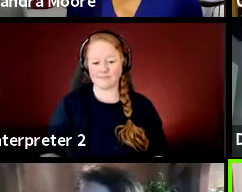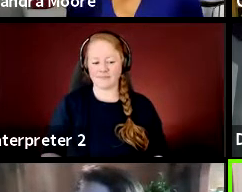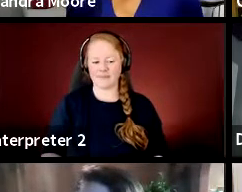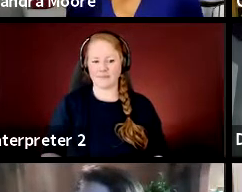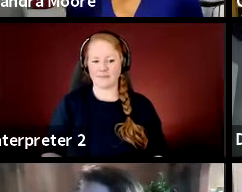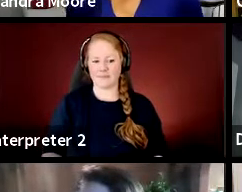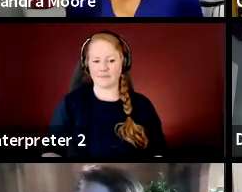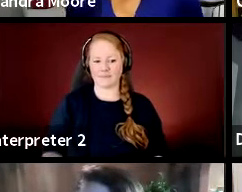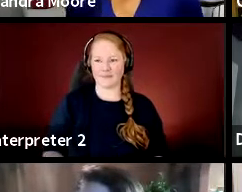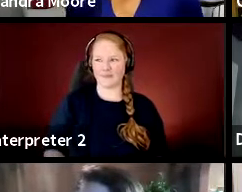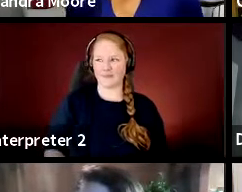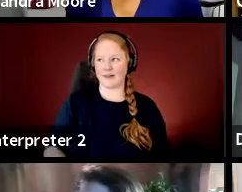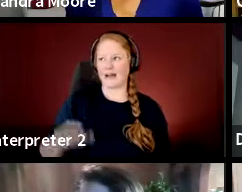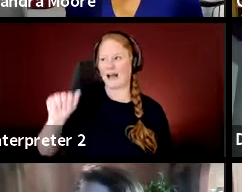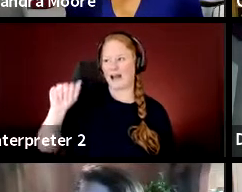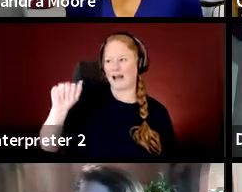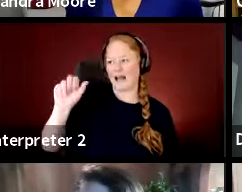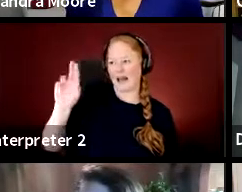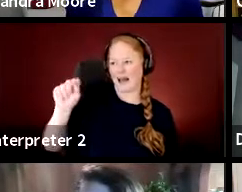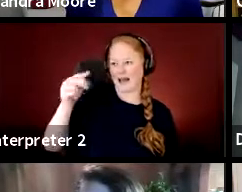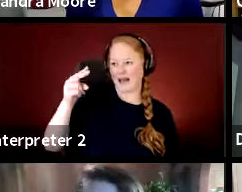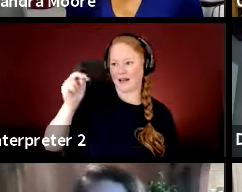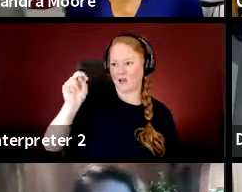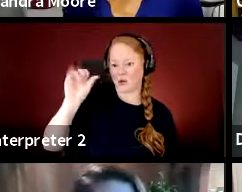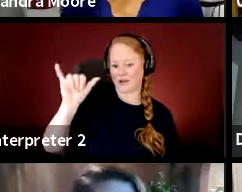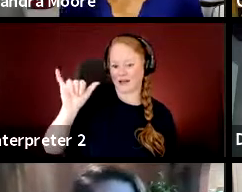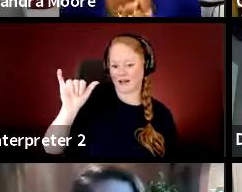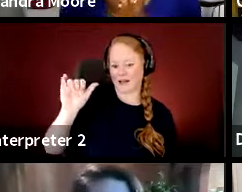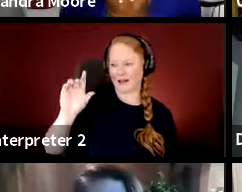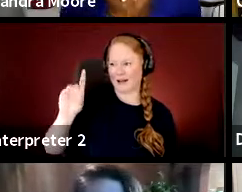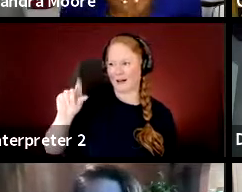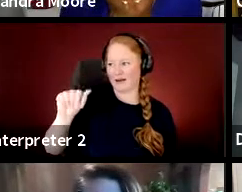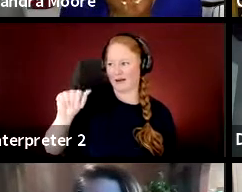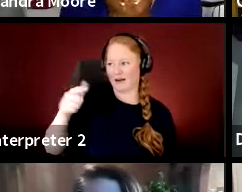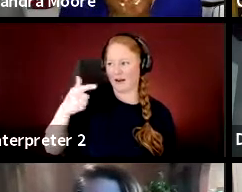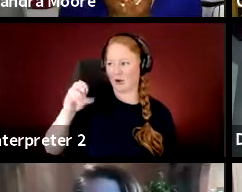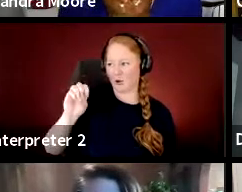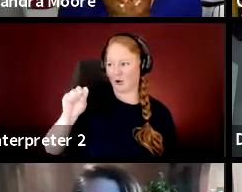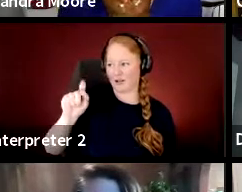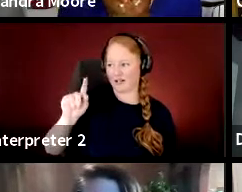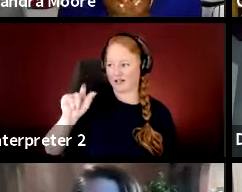That's Anthony D'Agostino. D'Agostino, thank you.